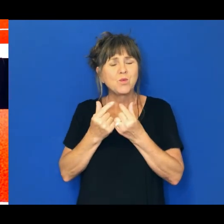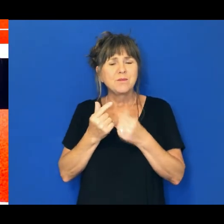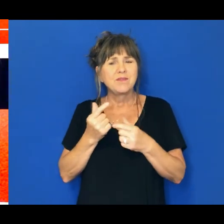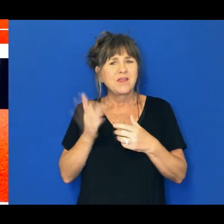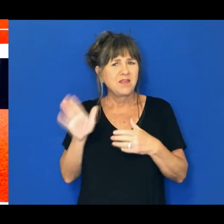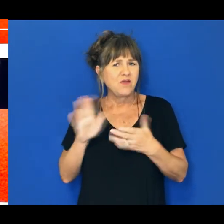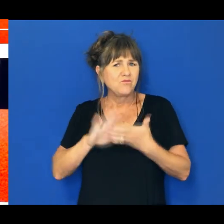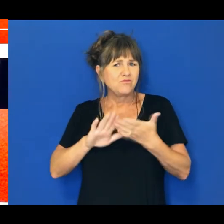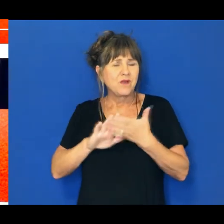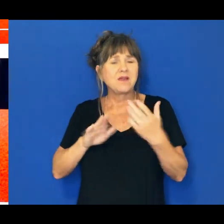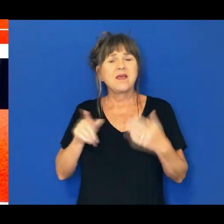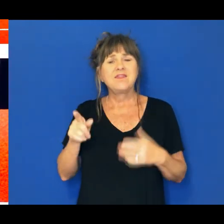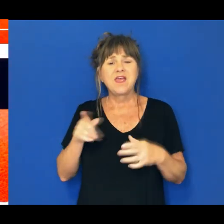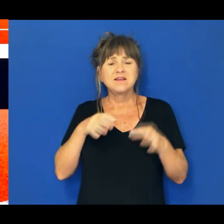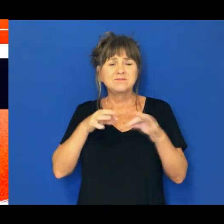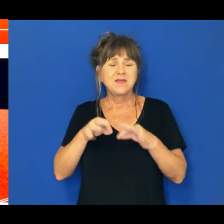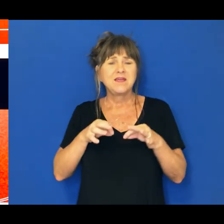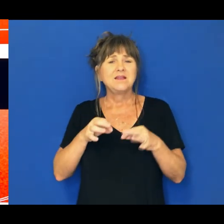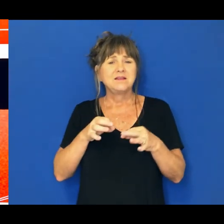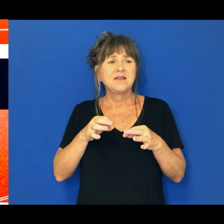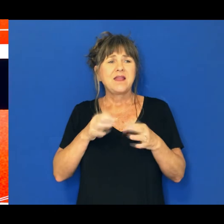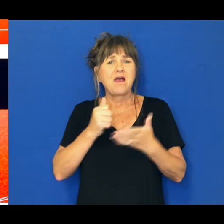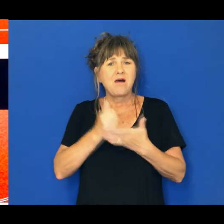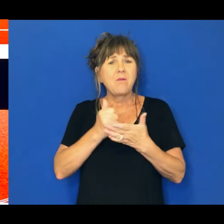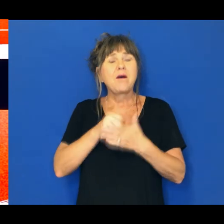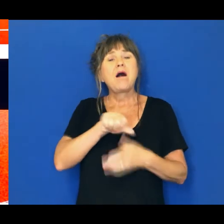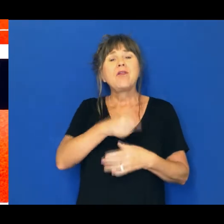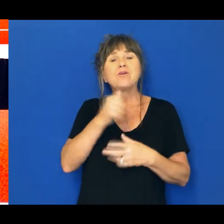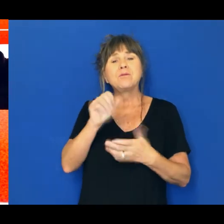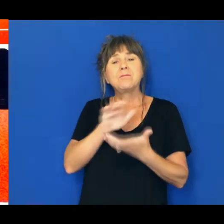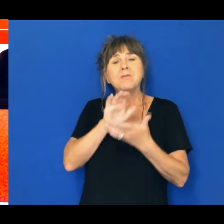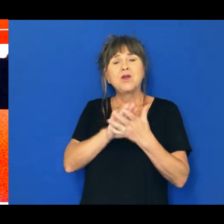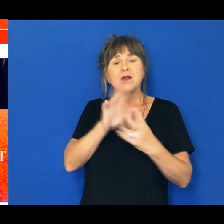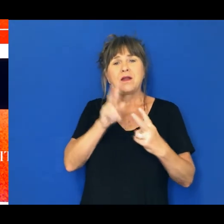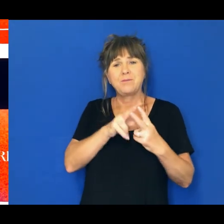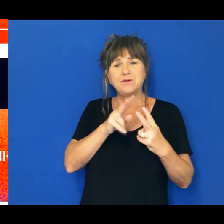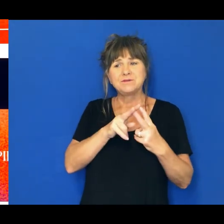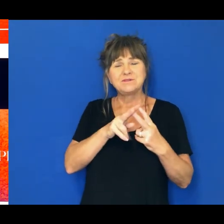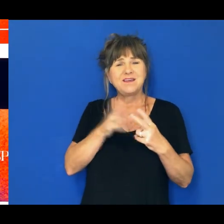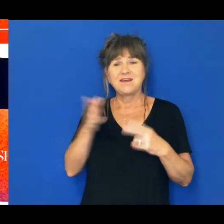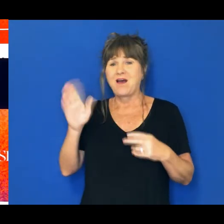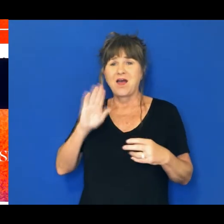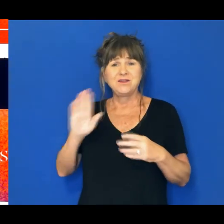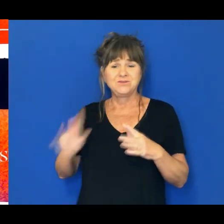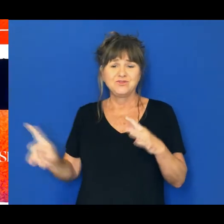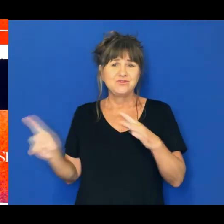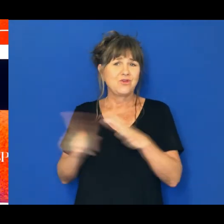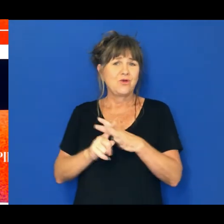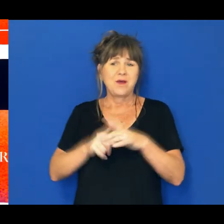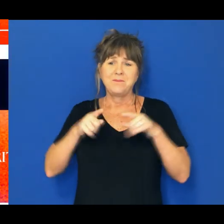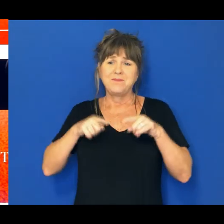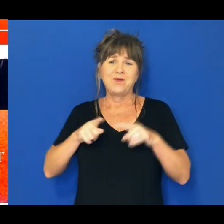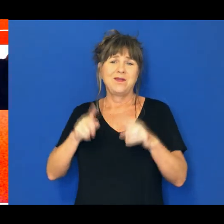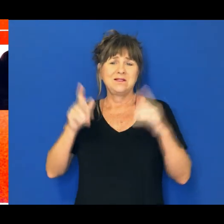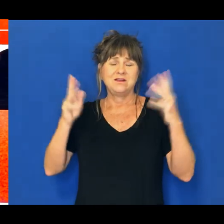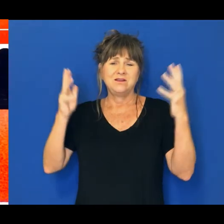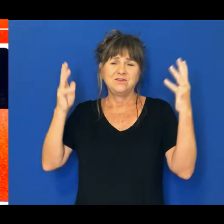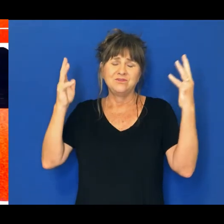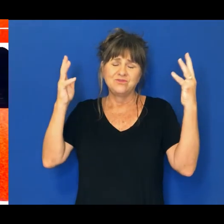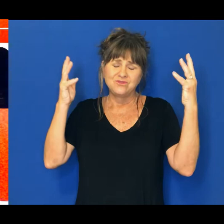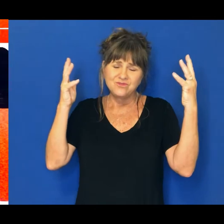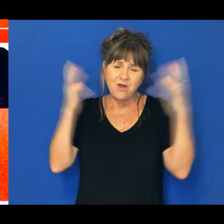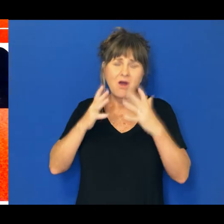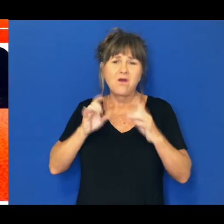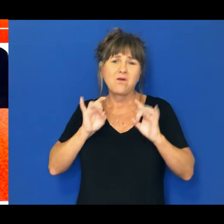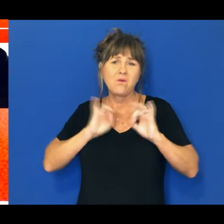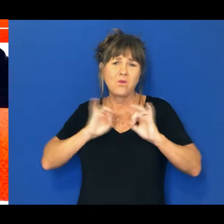married couples that are struggling how God came through in their darkest hour, and it was miraculous because there was no hope in sight. Here's what I want you to know. I want you to lean in